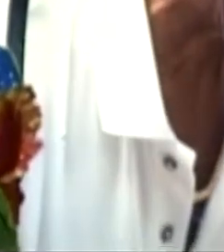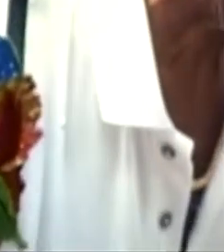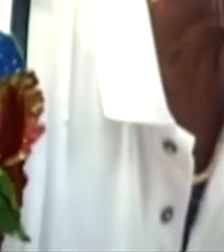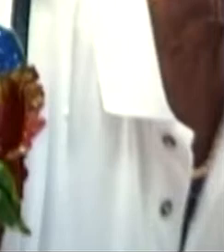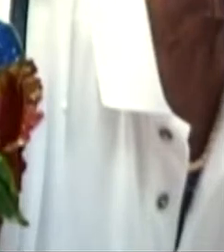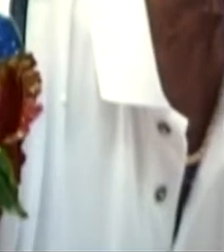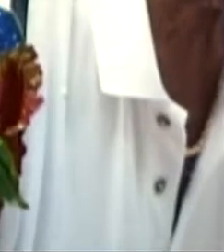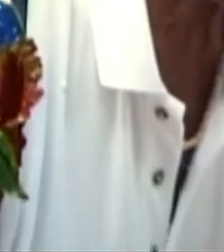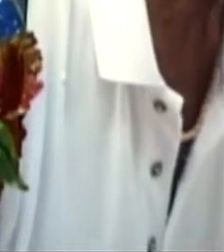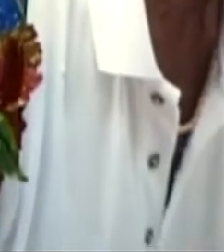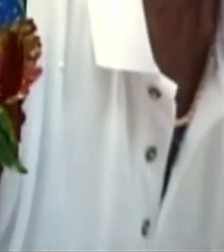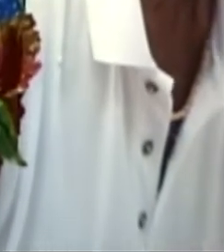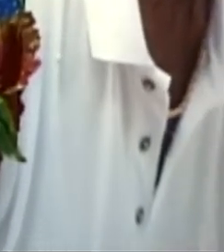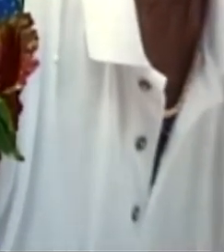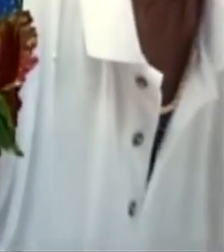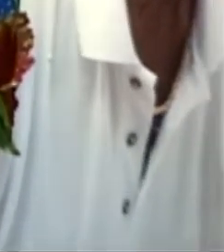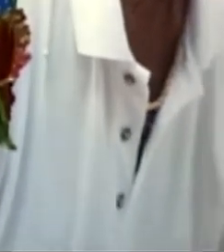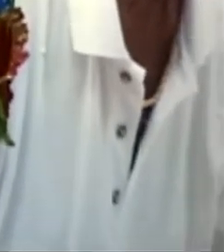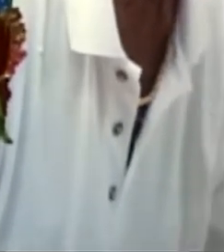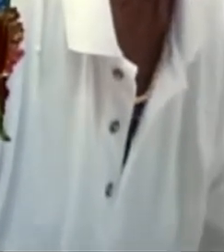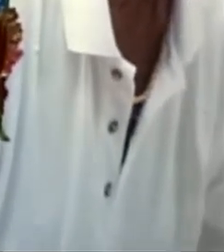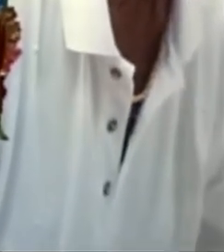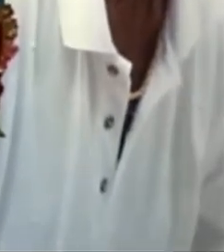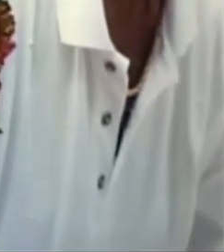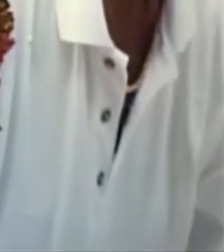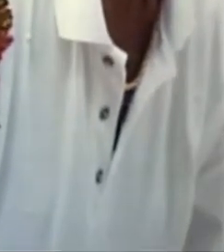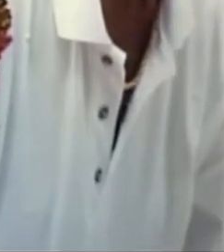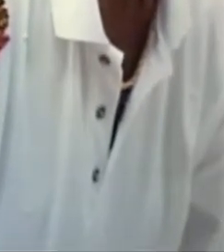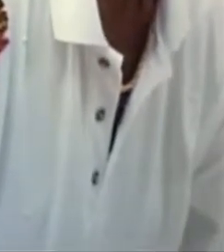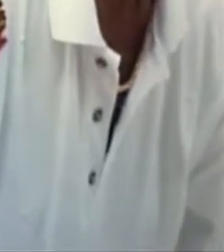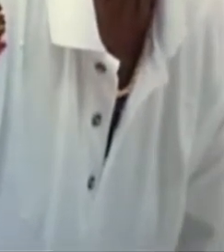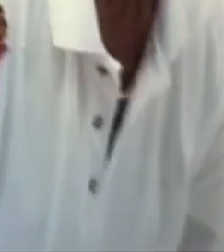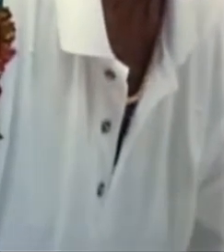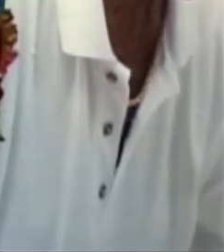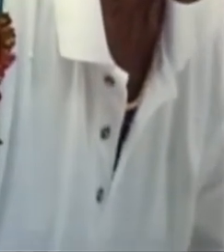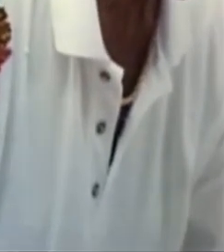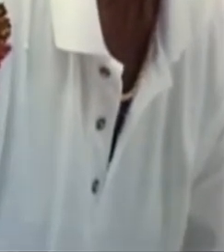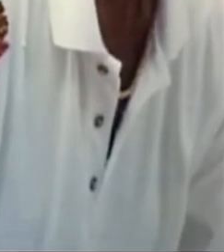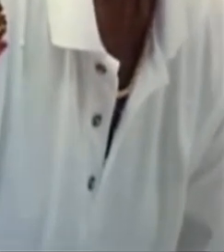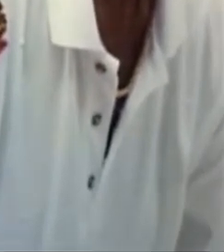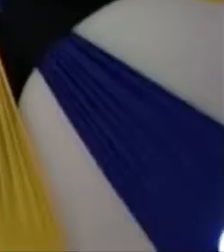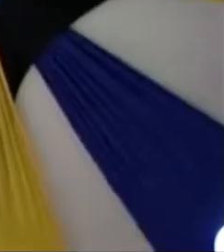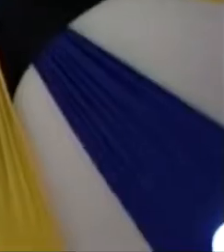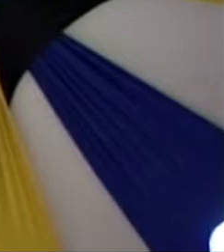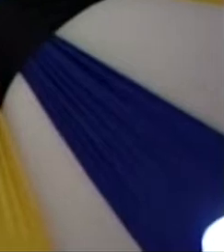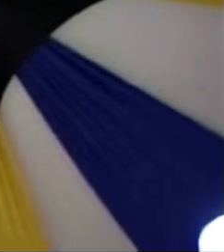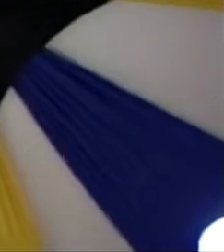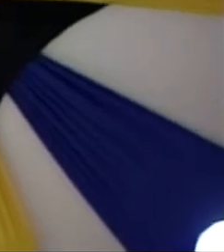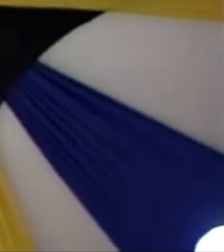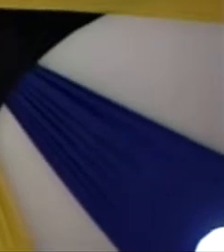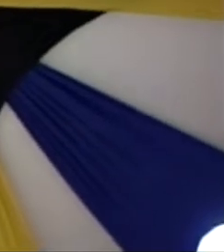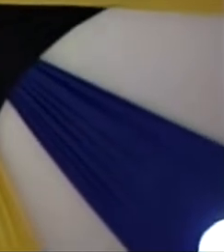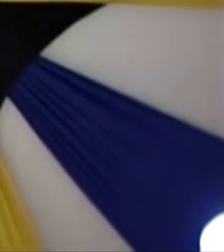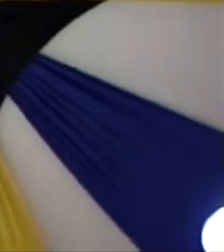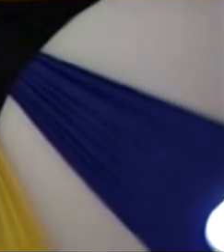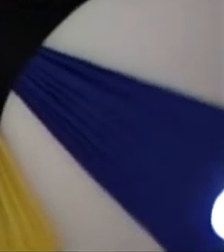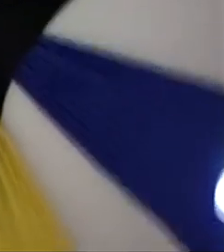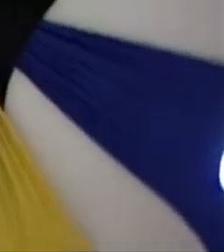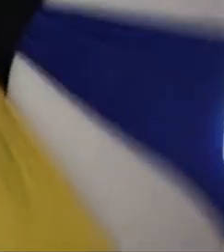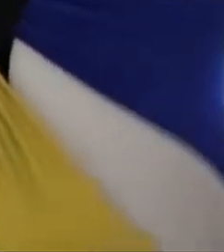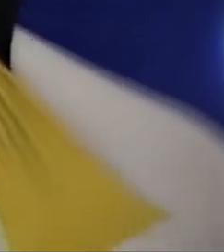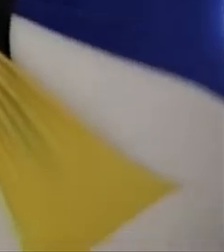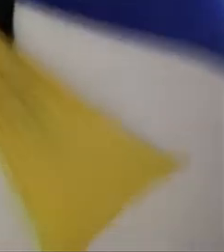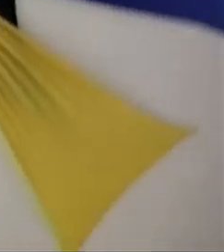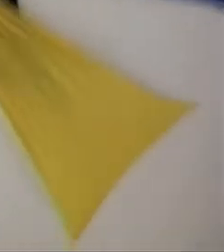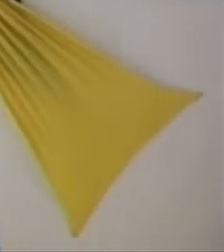host the commemorative Broken Trident at its Warren's office. The Trident has been making its way across the island, visiting numerous businesses,